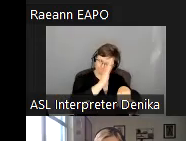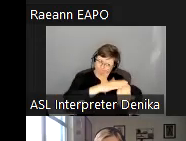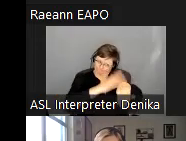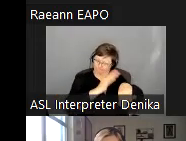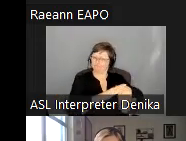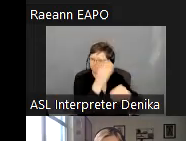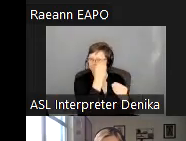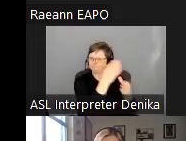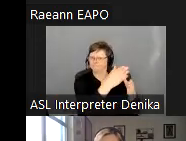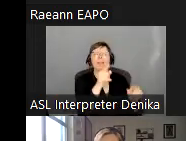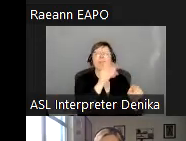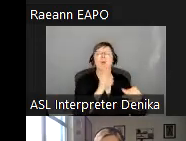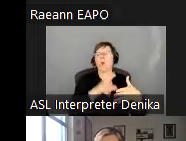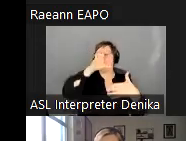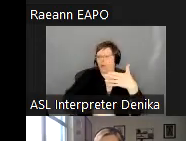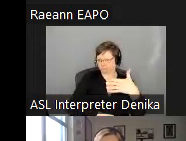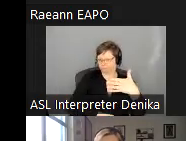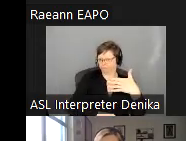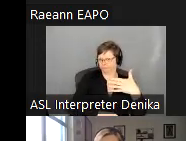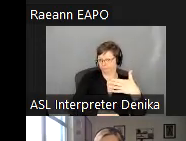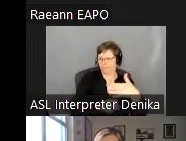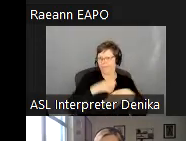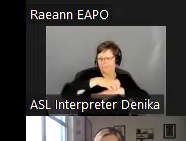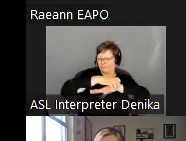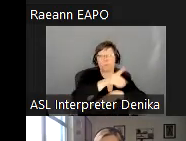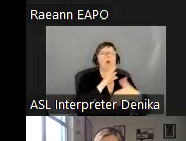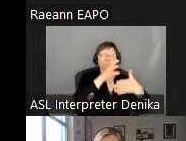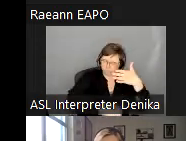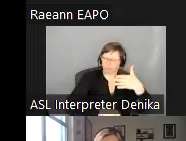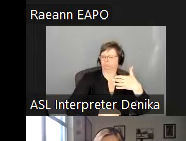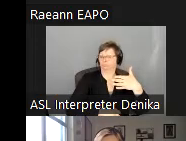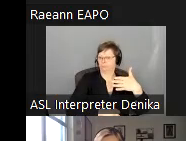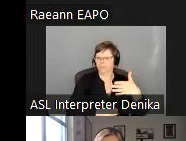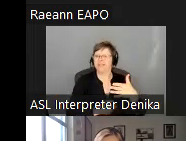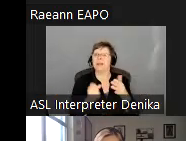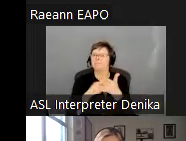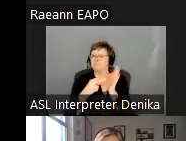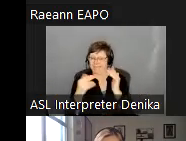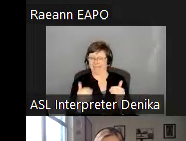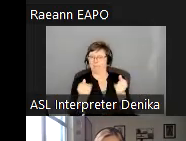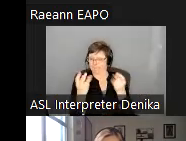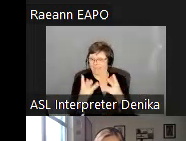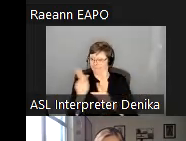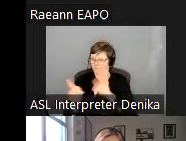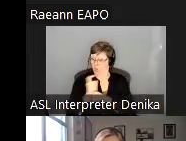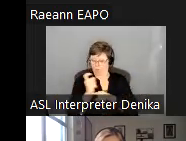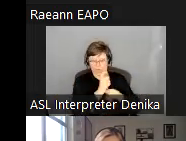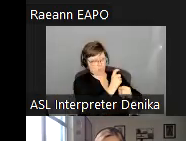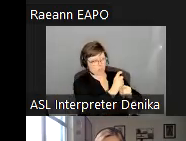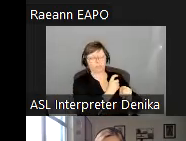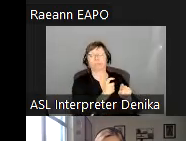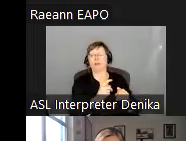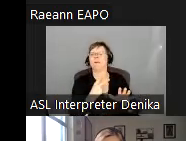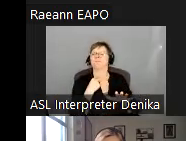institutions so they can deplatform these folks. The challenge right now is a lot of the phone calls that we're getting is voice over internet